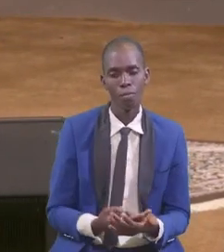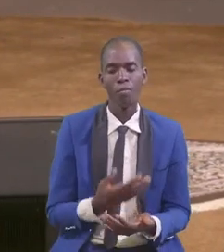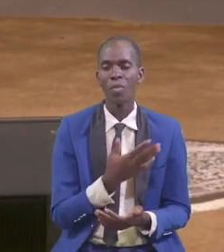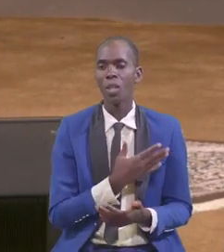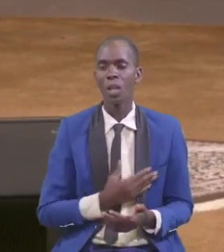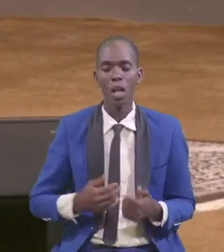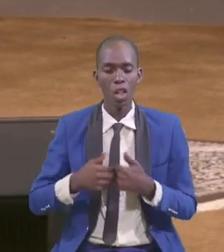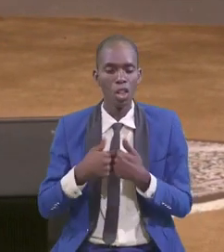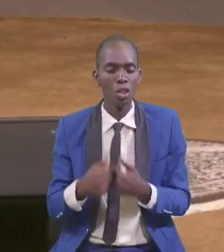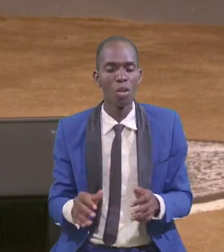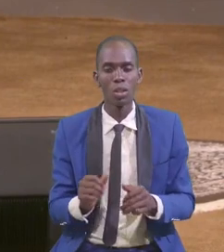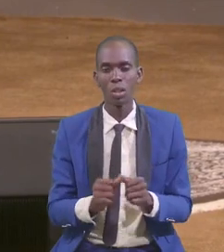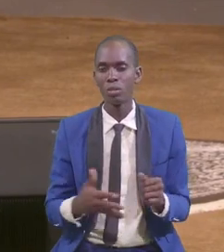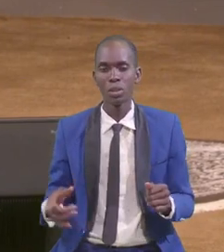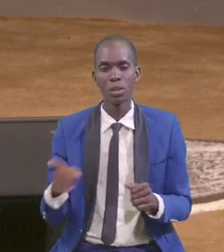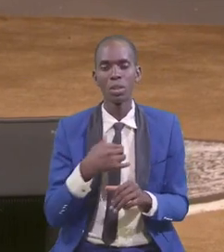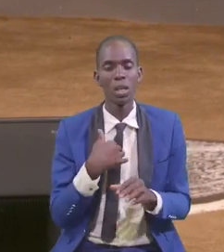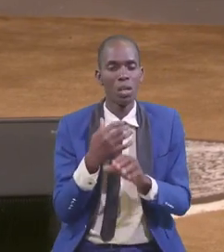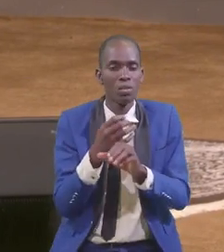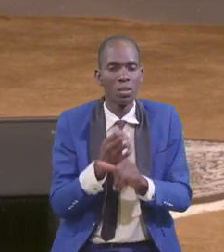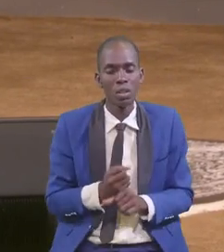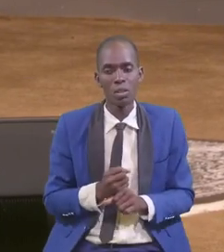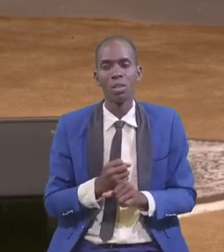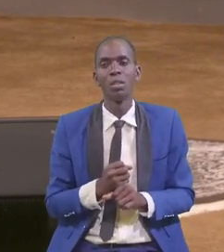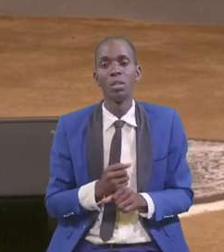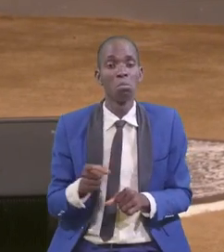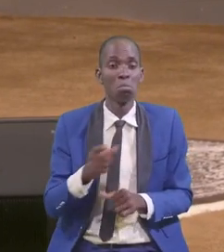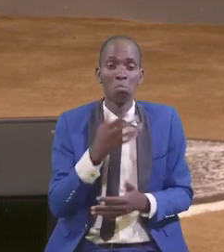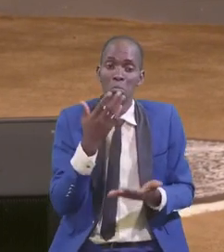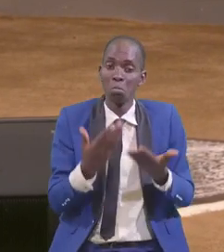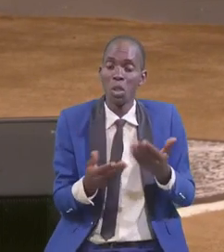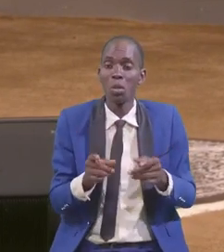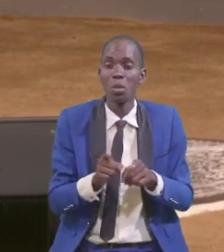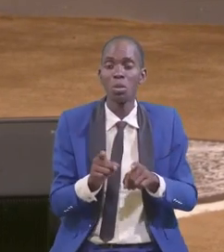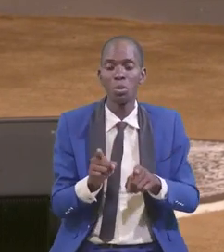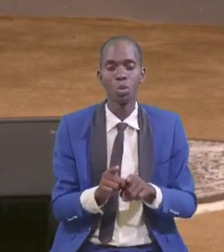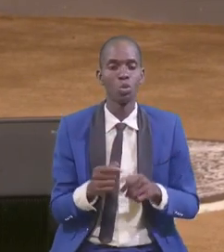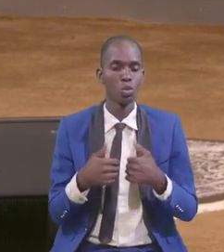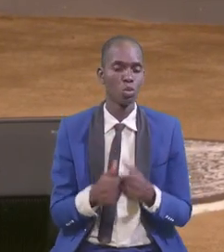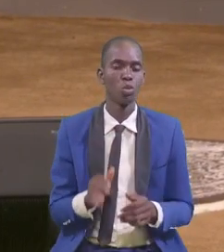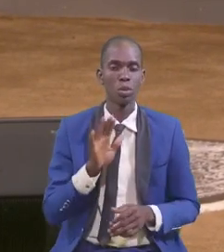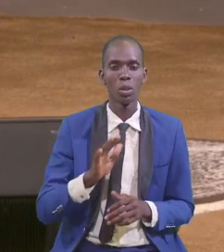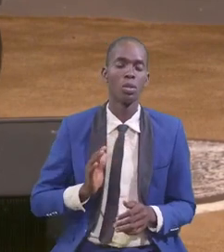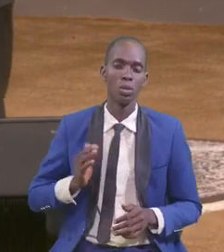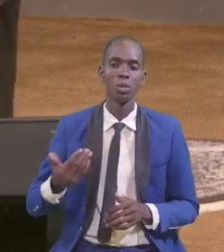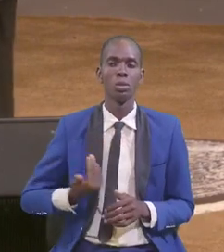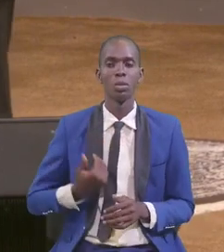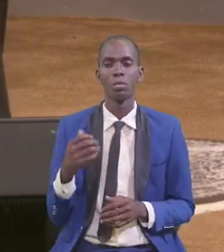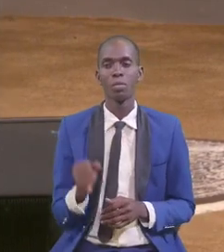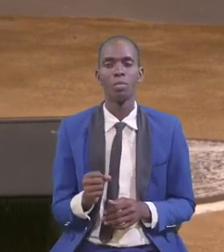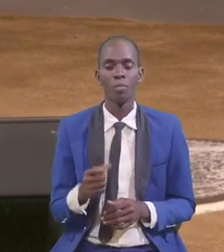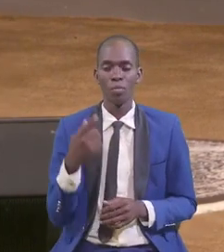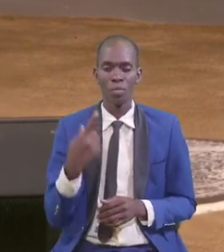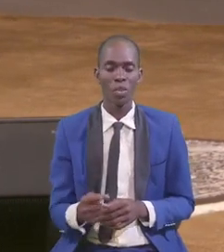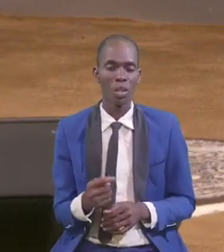got. They gamble with everything they've got. They might even gamble with their souls. The prince of